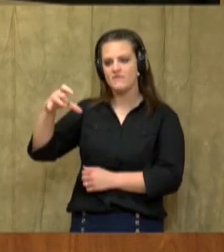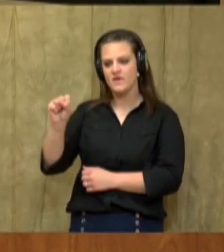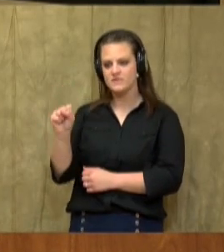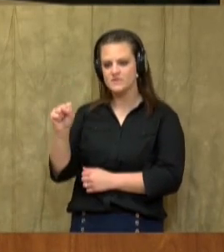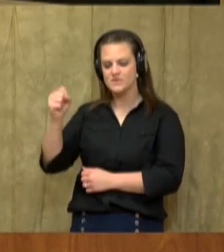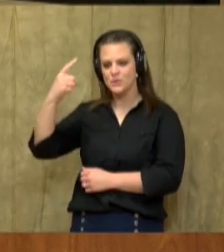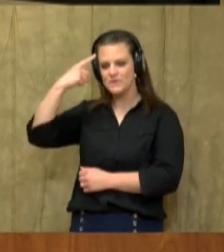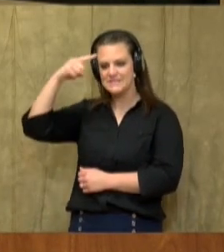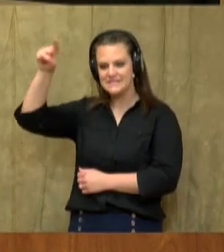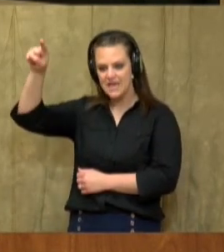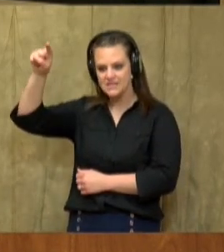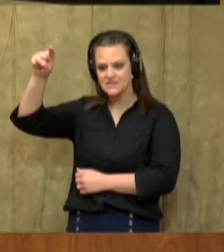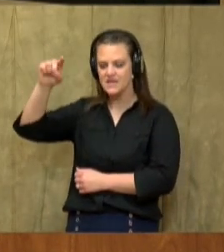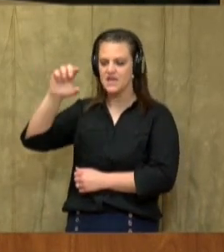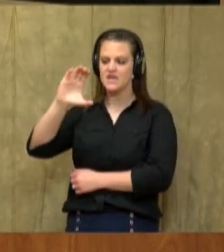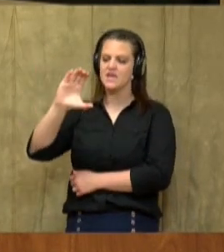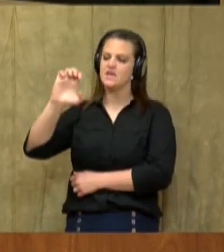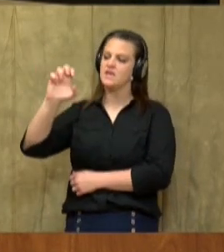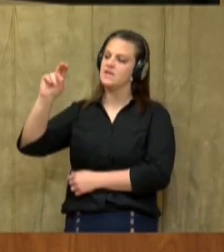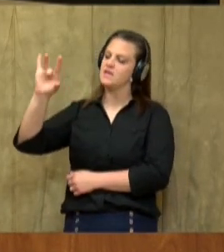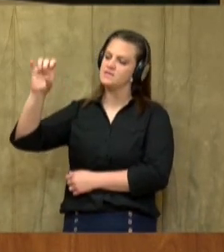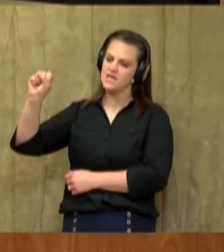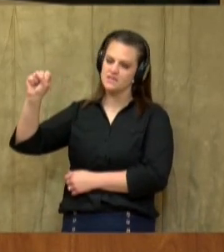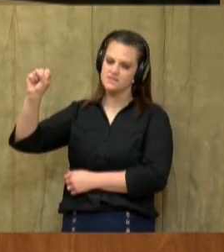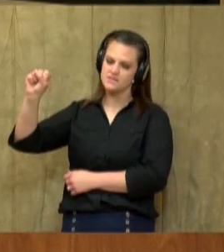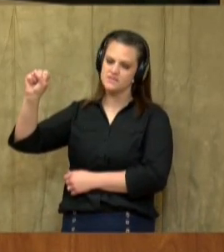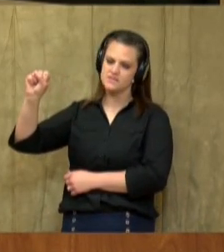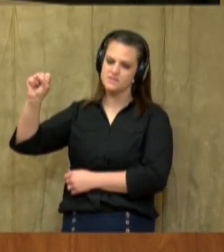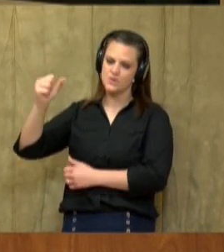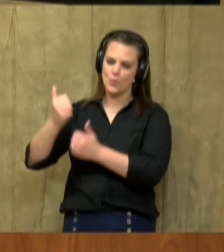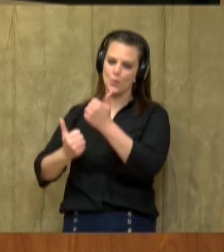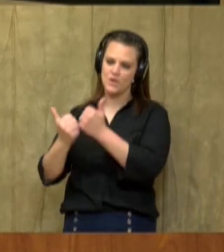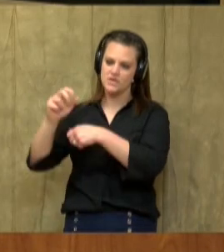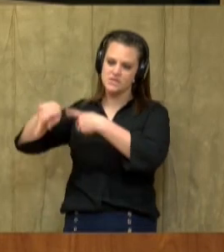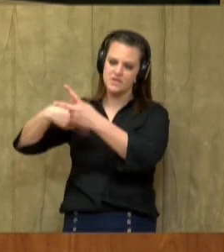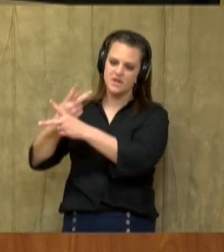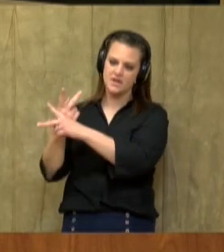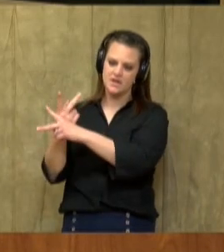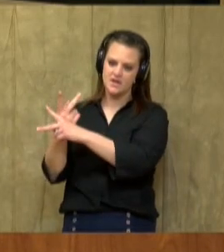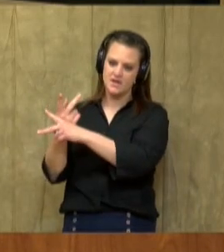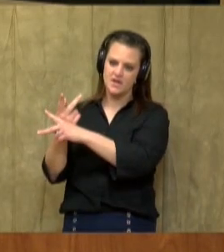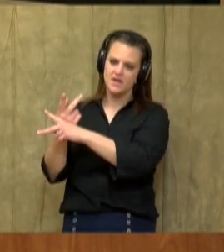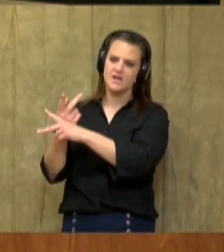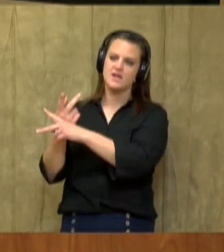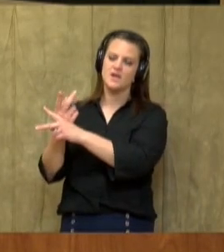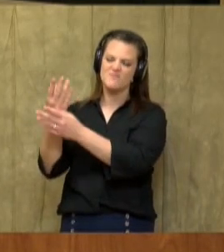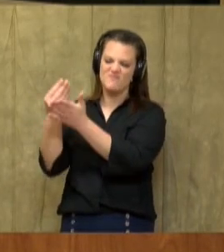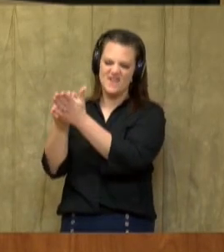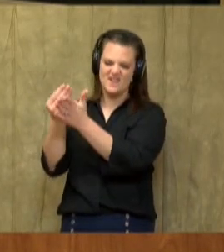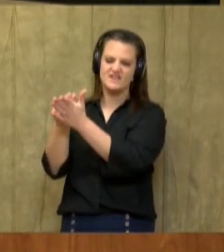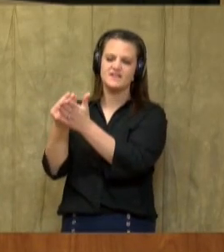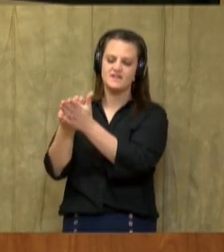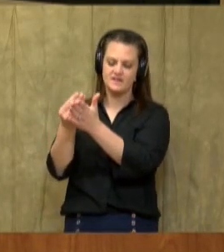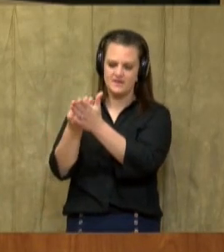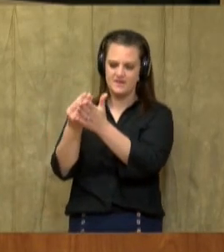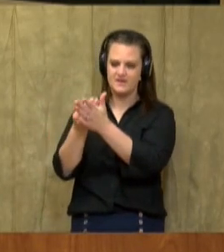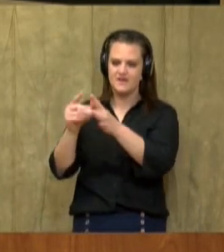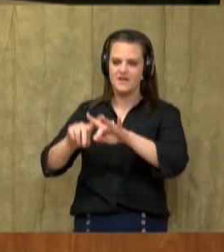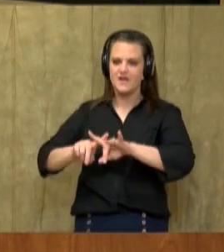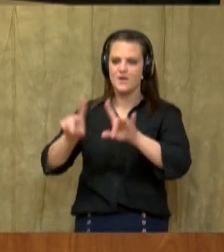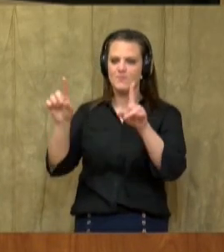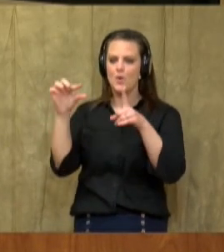sense am I talking about? C-E-N-T-S. What sense is that? That's money. Okay, but we have